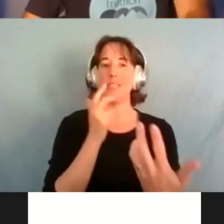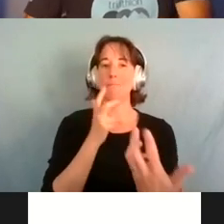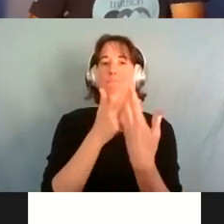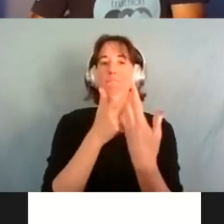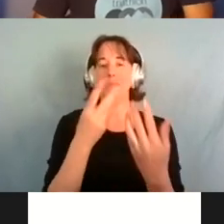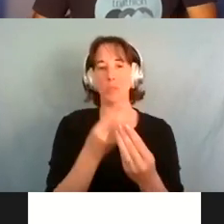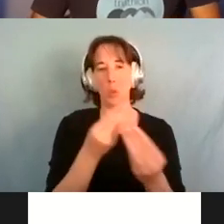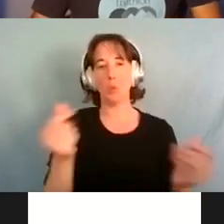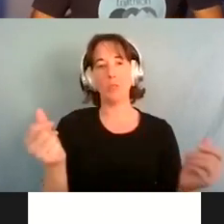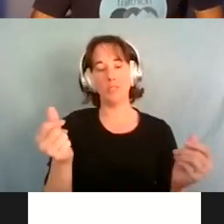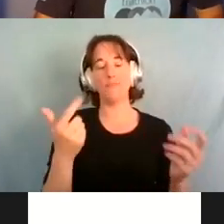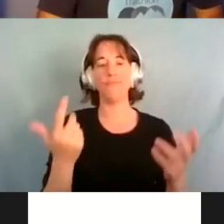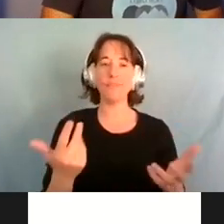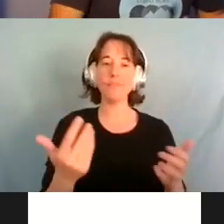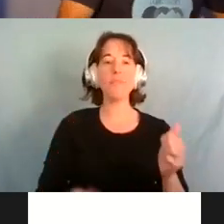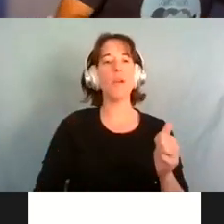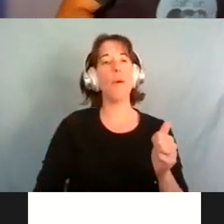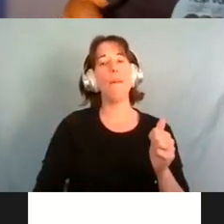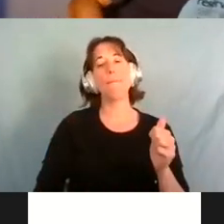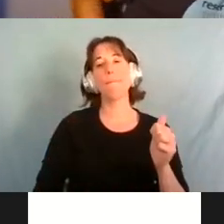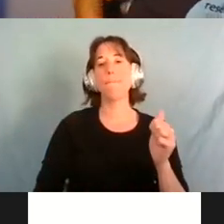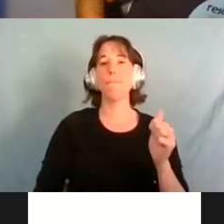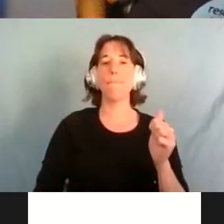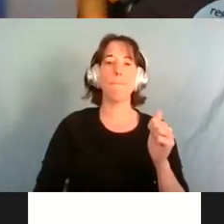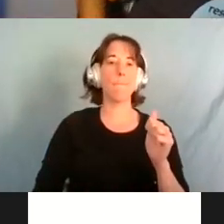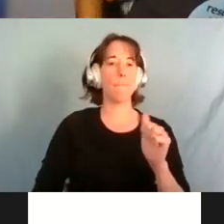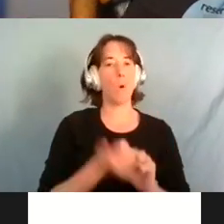it mostly just gets to a better solution.